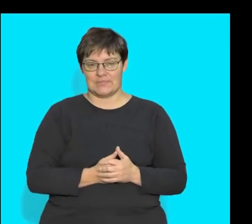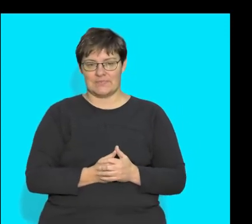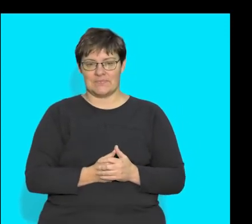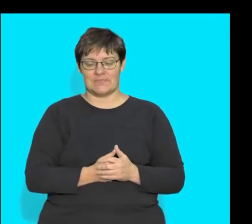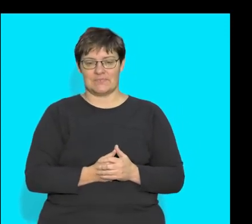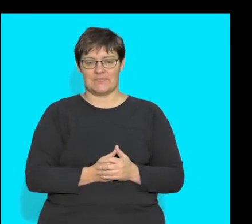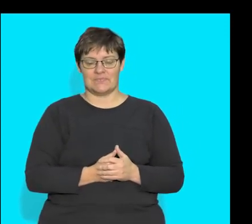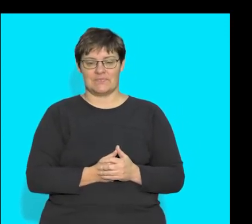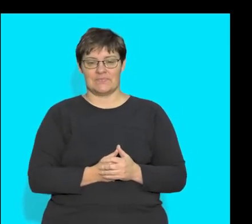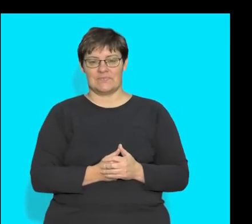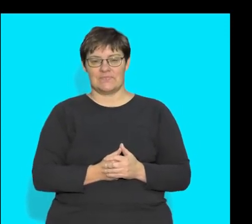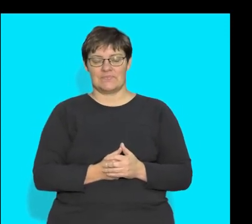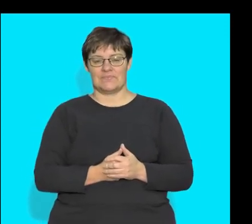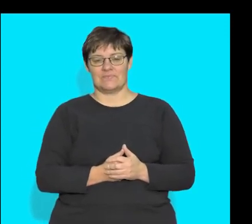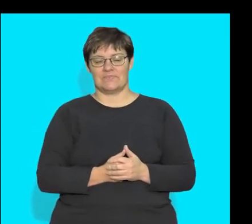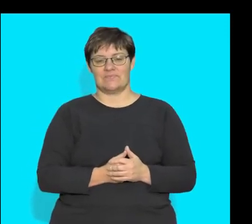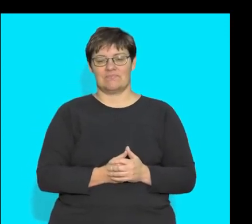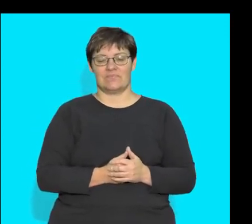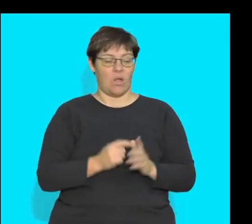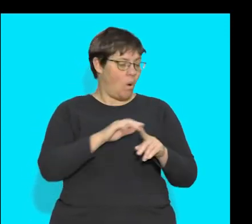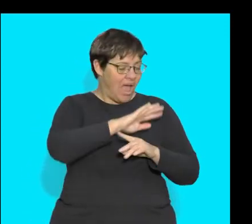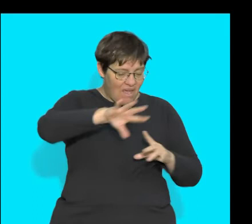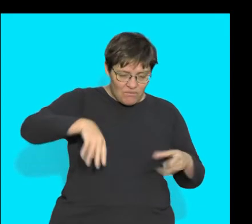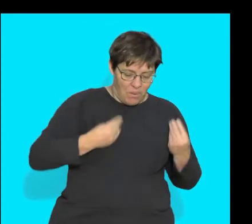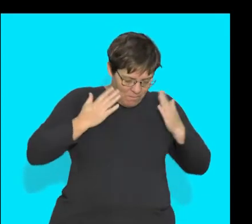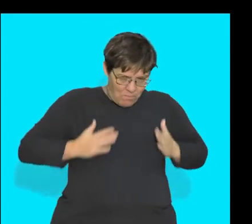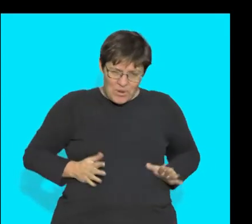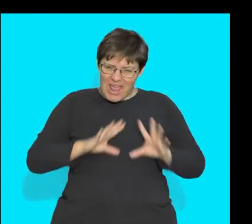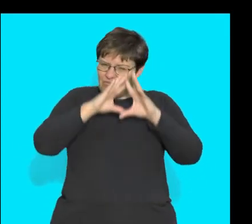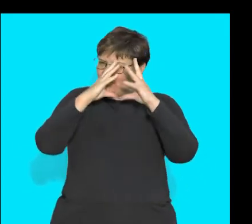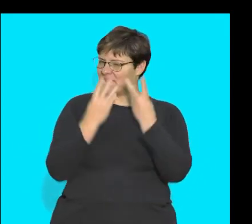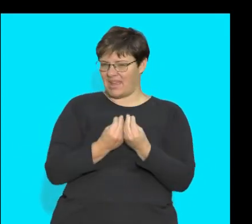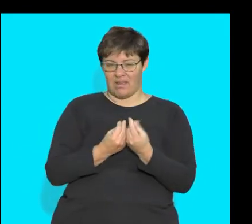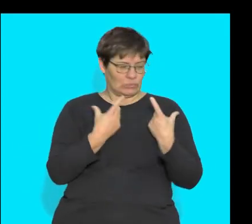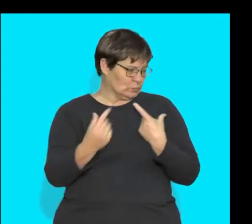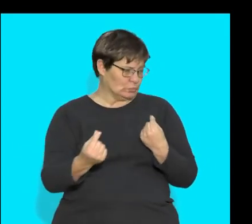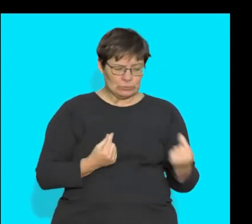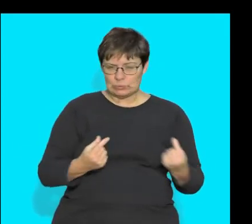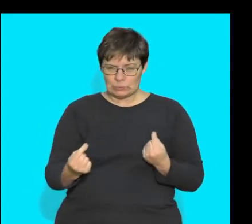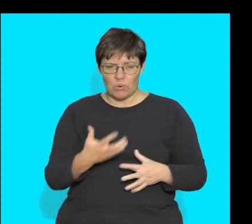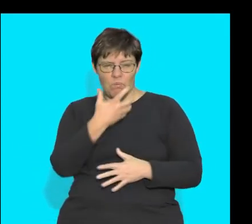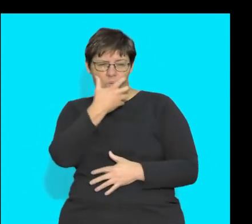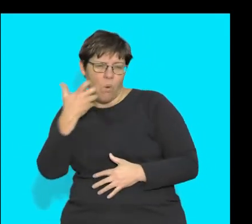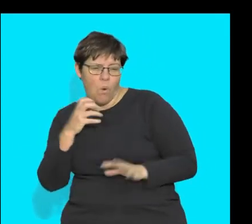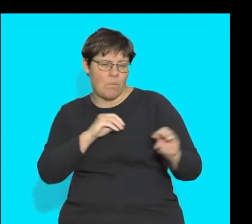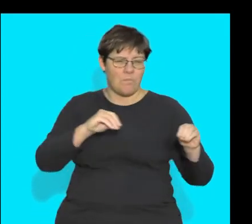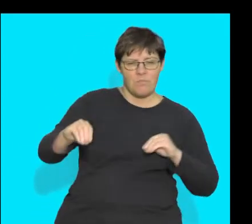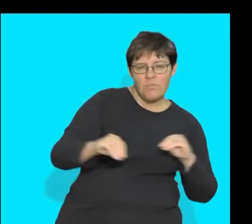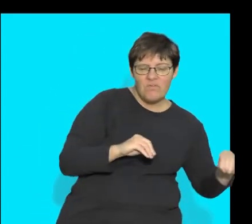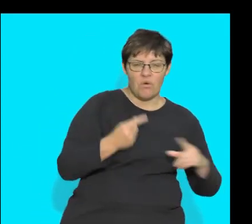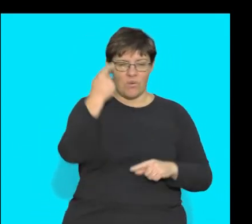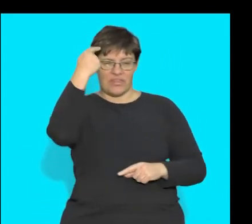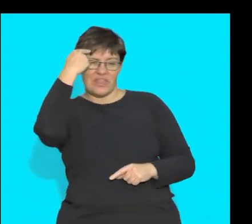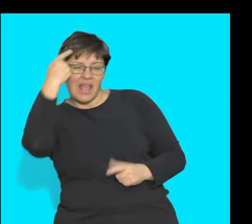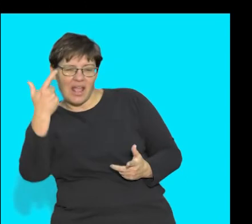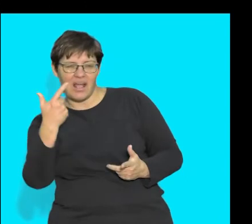to function. So guys, all things in our body, anytime our body does anything to keep warm, to move, when